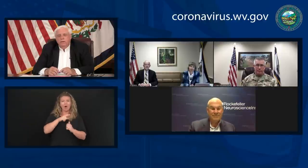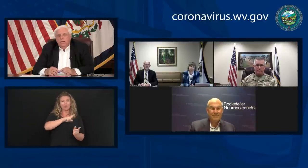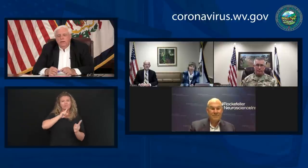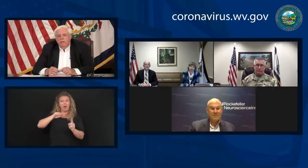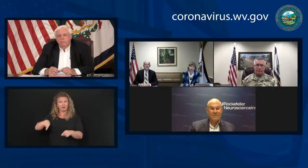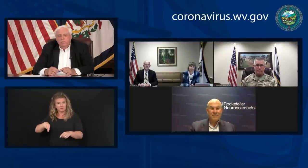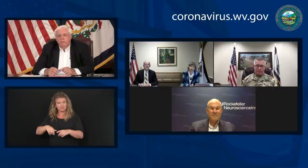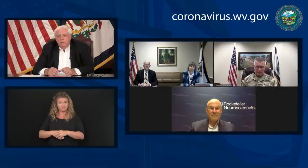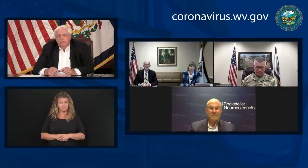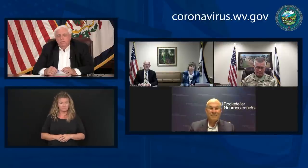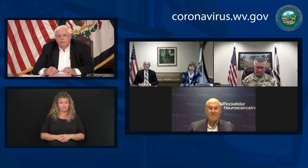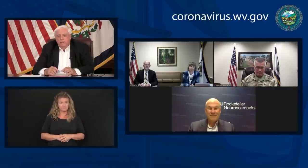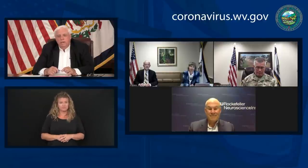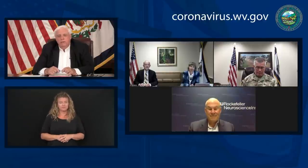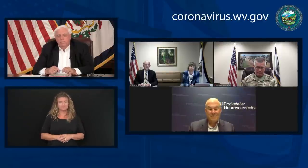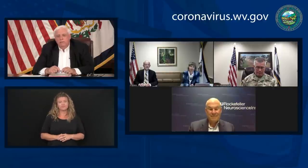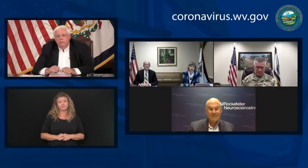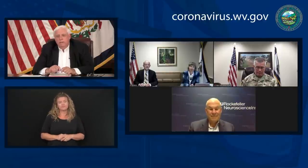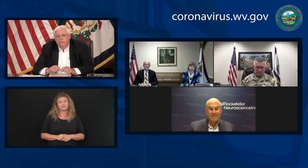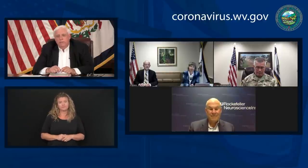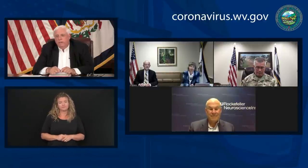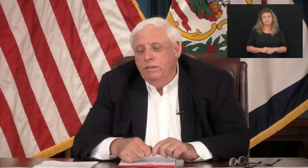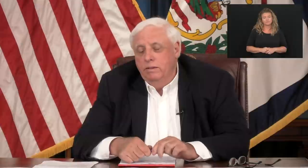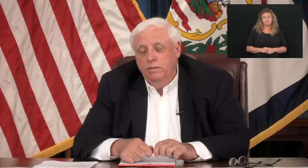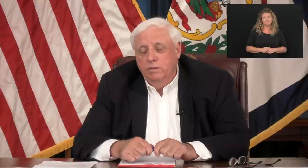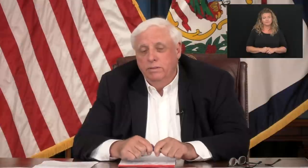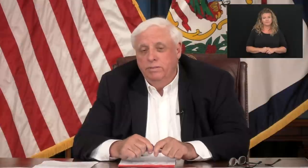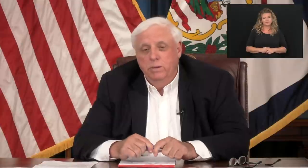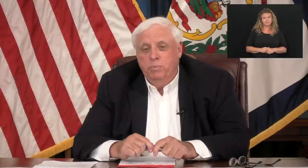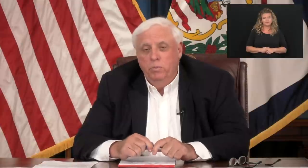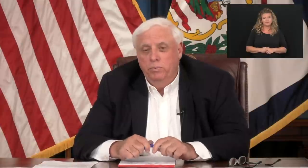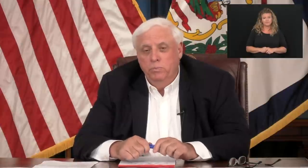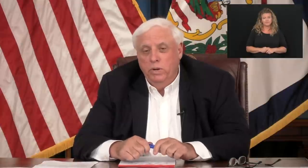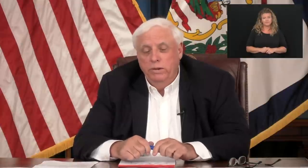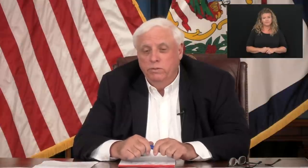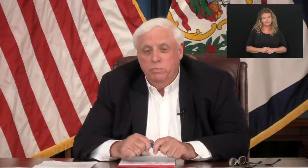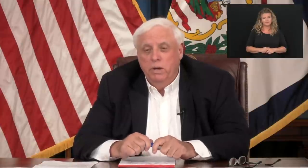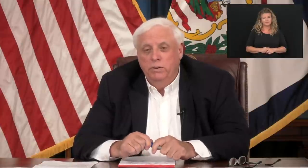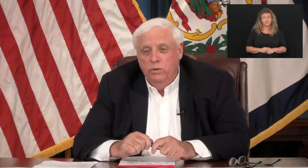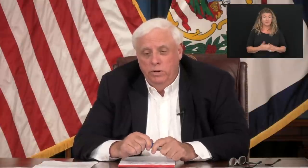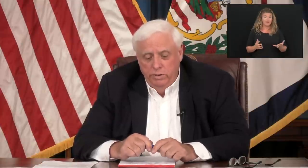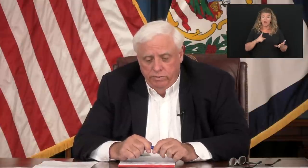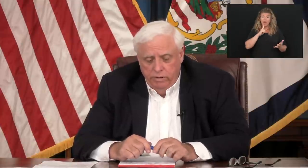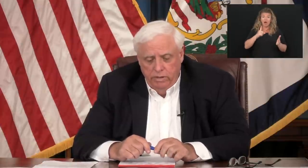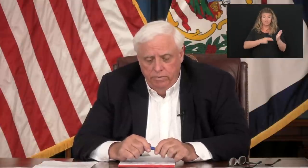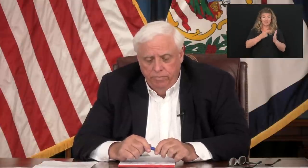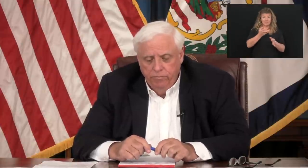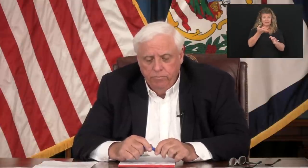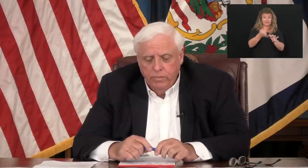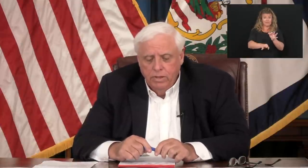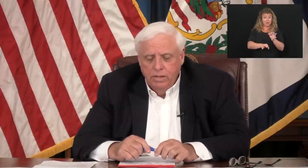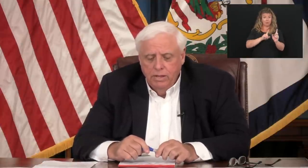you know, I think the simple way to respond to it is